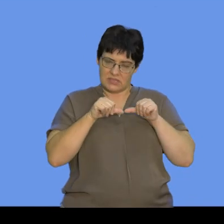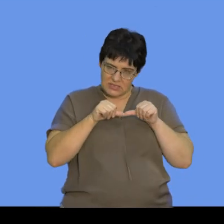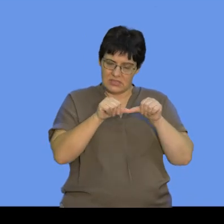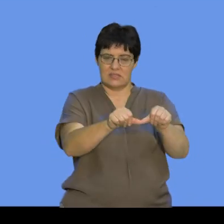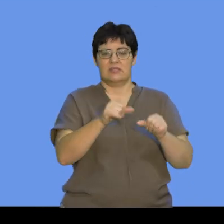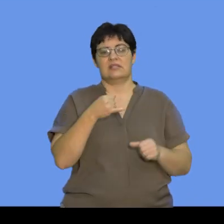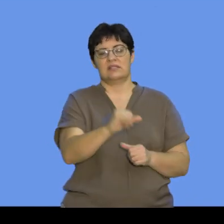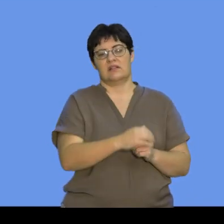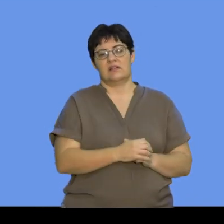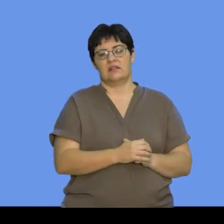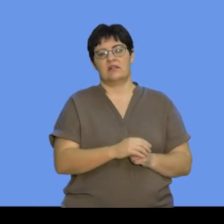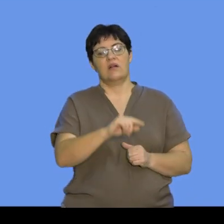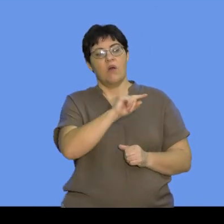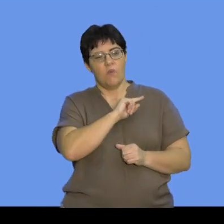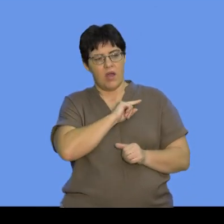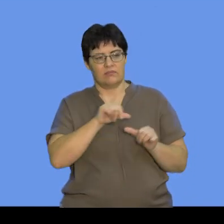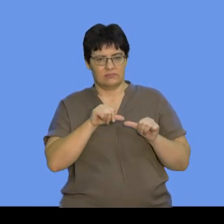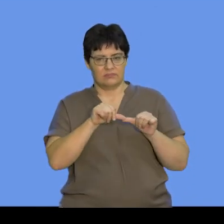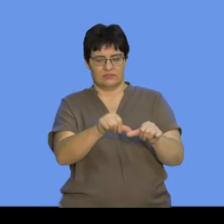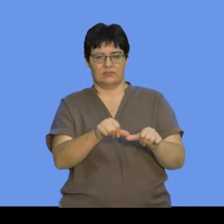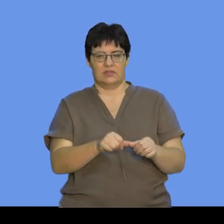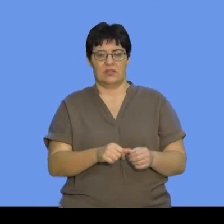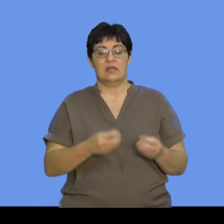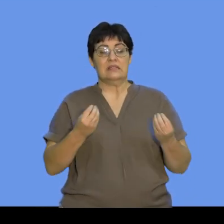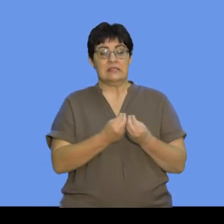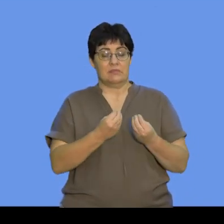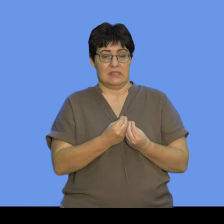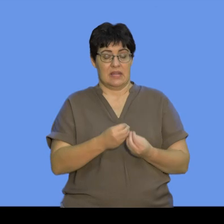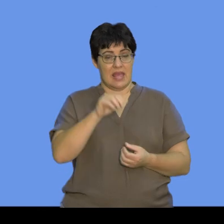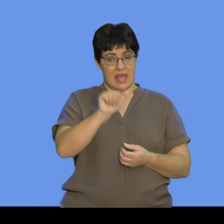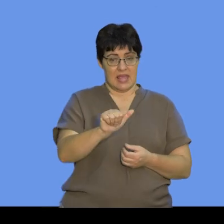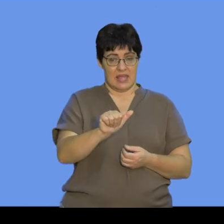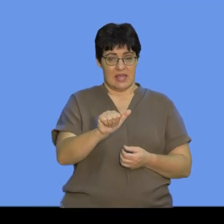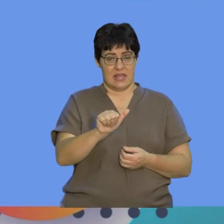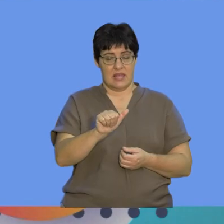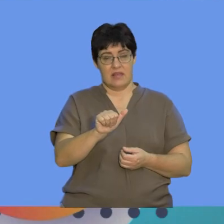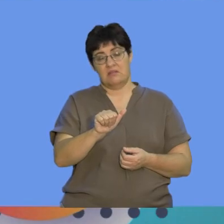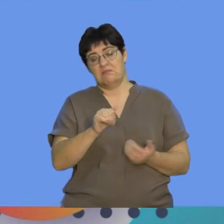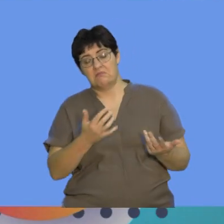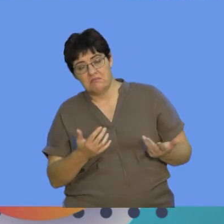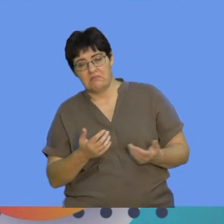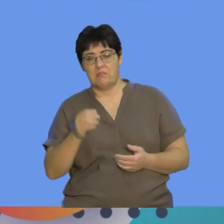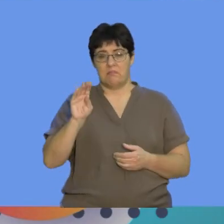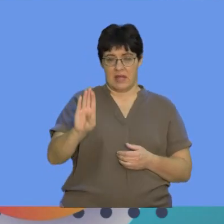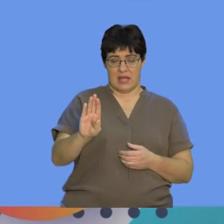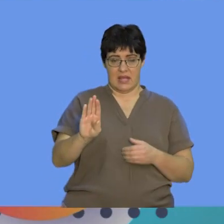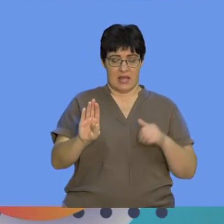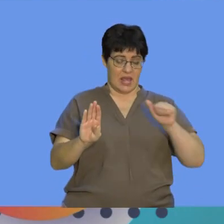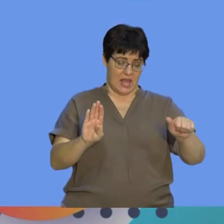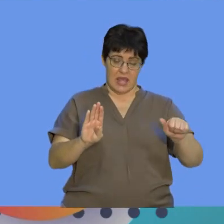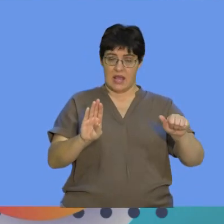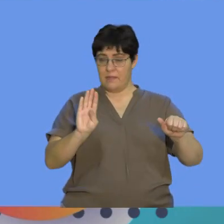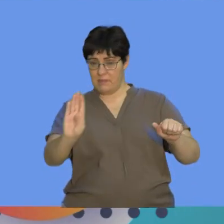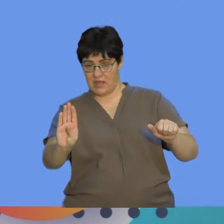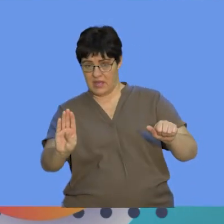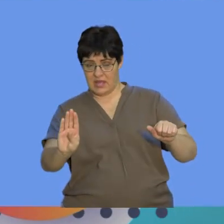they retain their properties. So if substance A in a mixture of A and B are together, it's